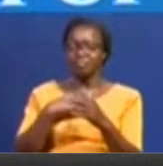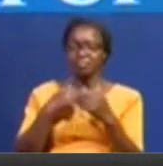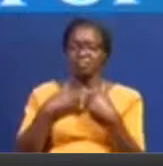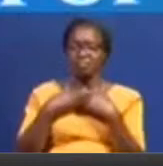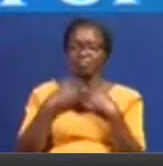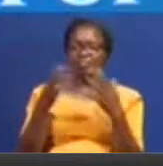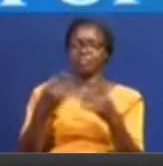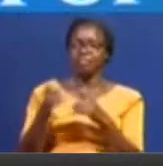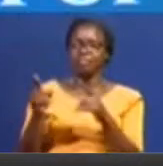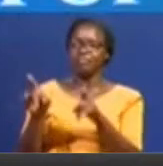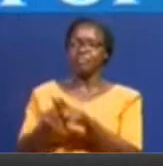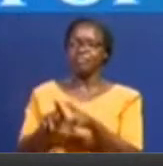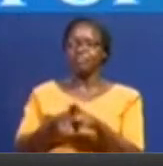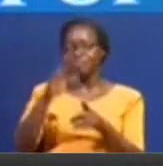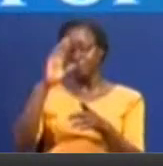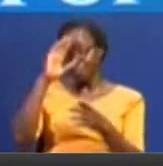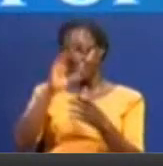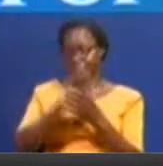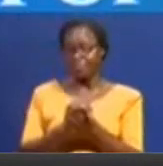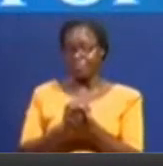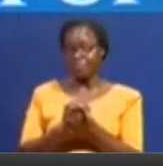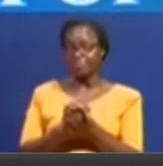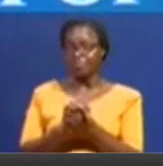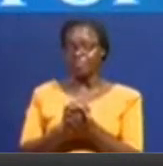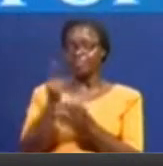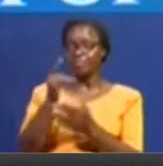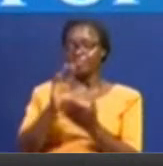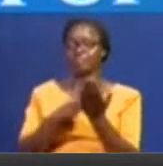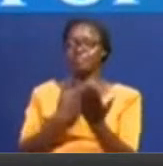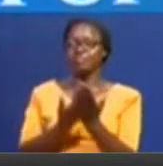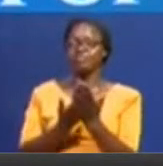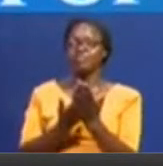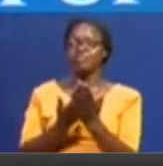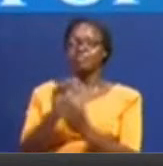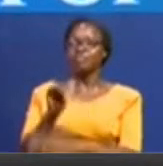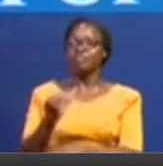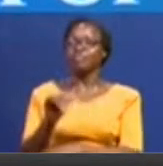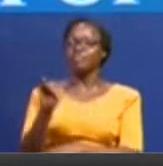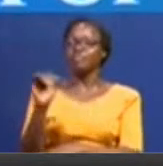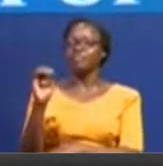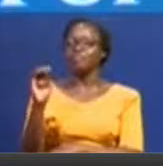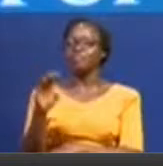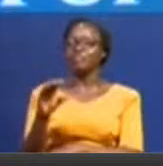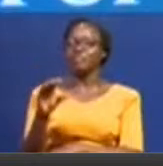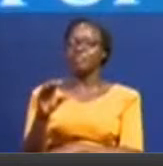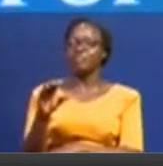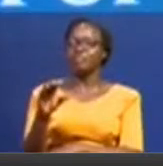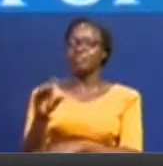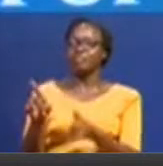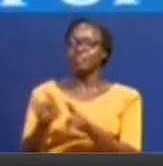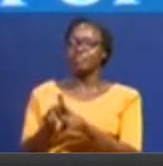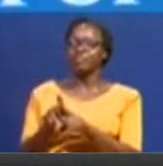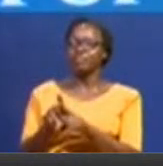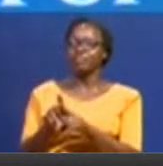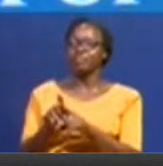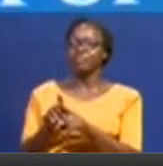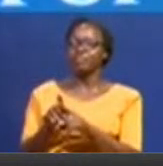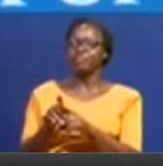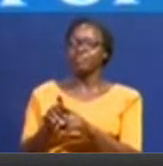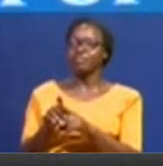believe, and one of the issues I would want to propose is that IEBC as an arbiter,